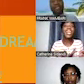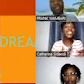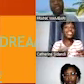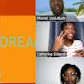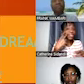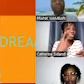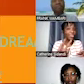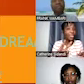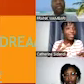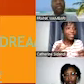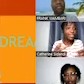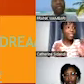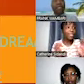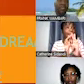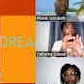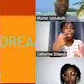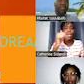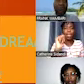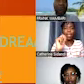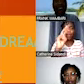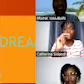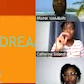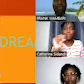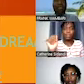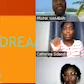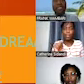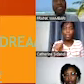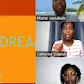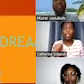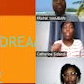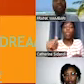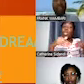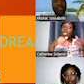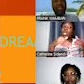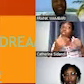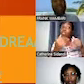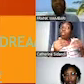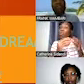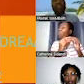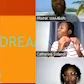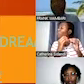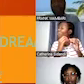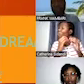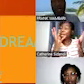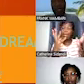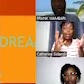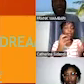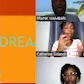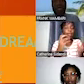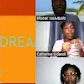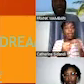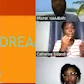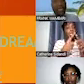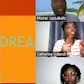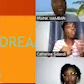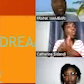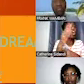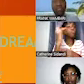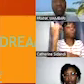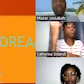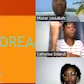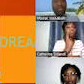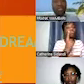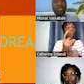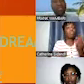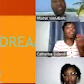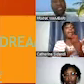like Hannah who waited for a child for many years, and God still came to her rescue. There was